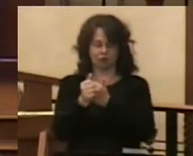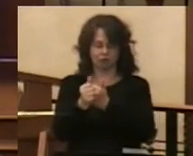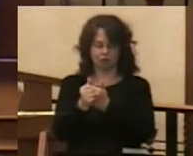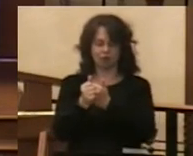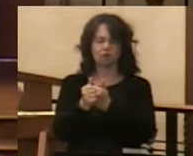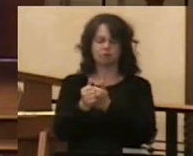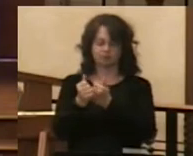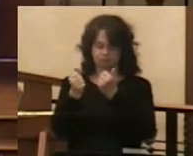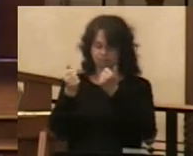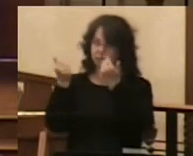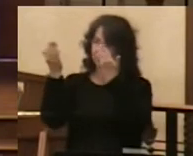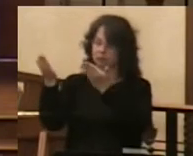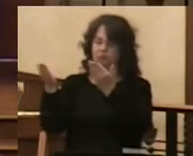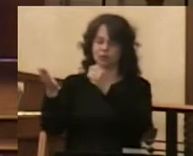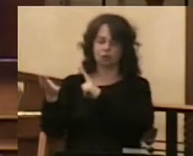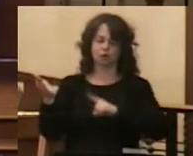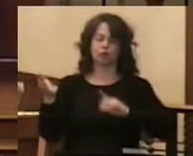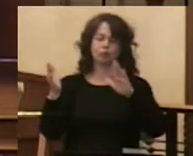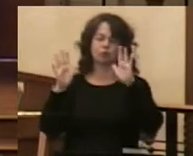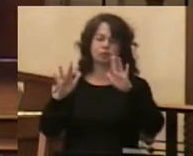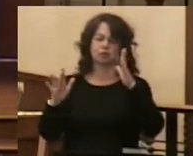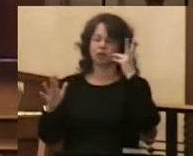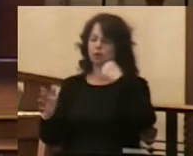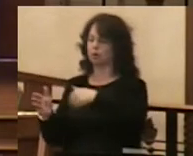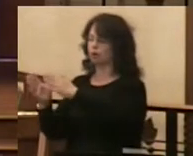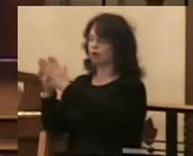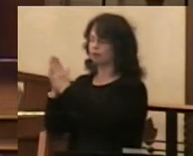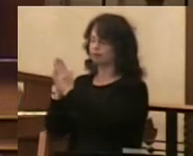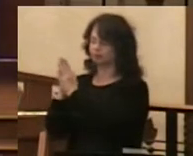others. Lord, in your mercy.